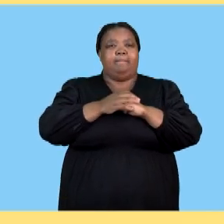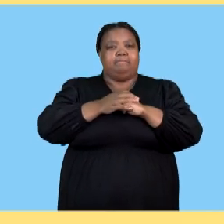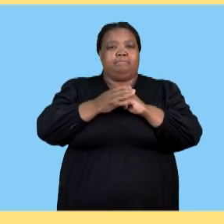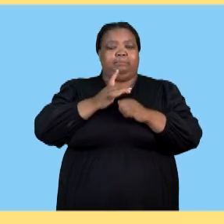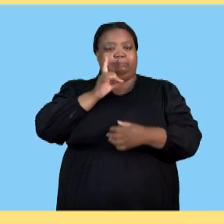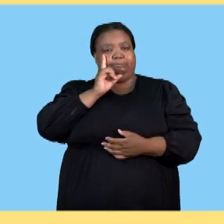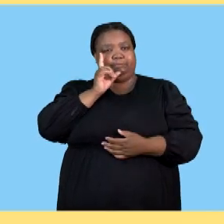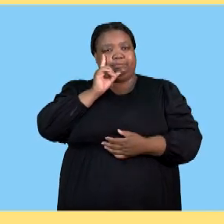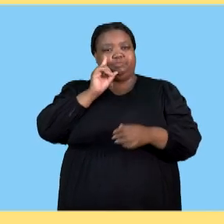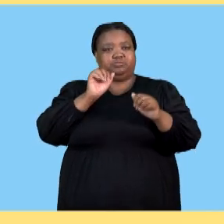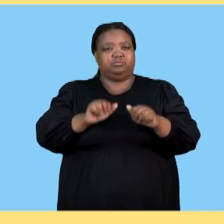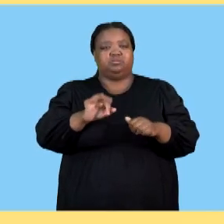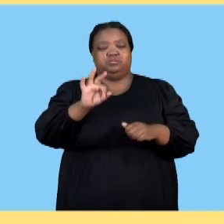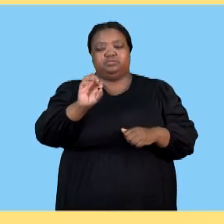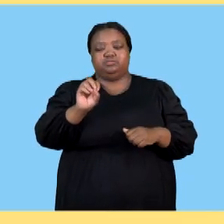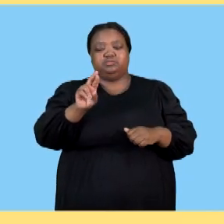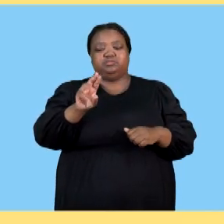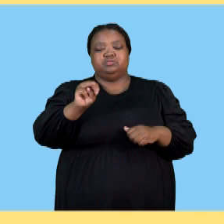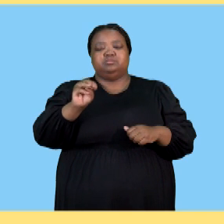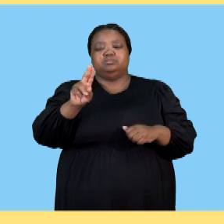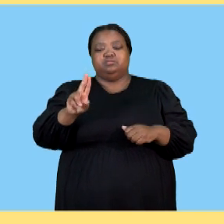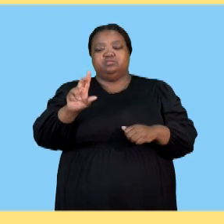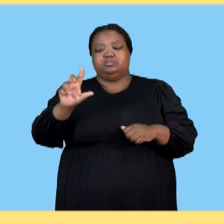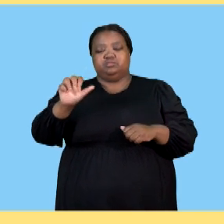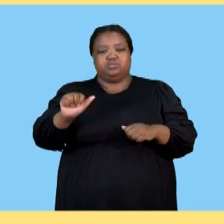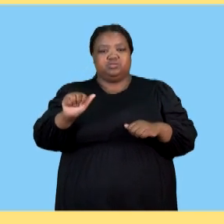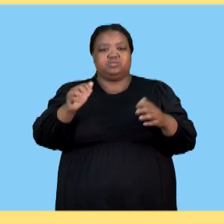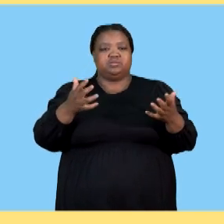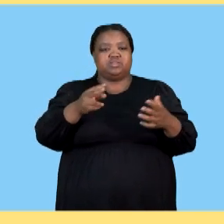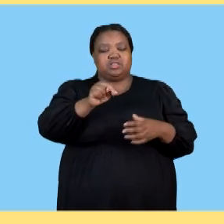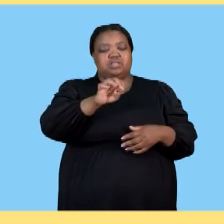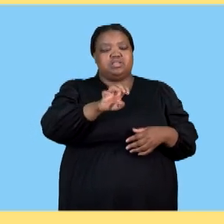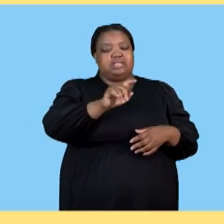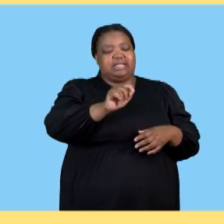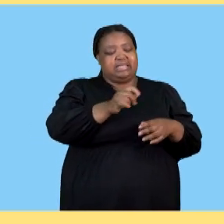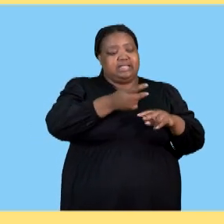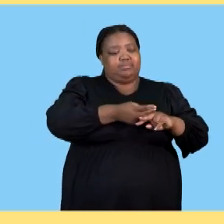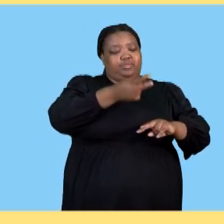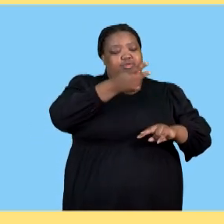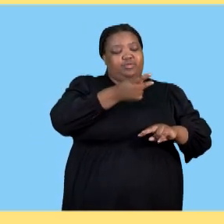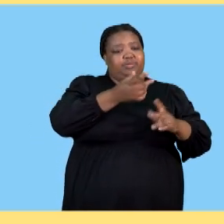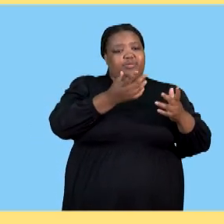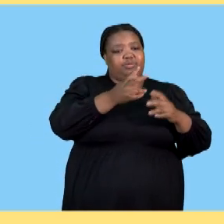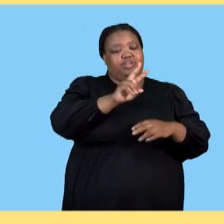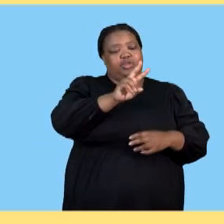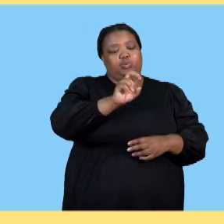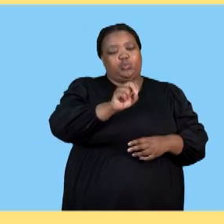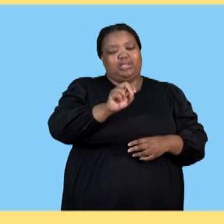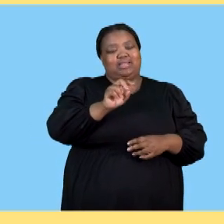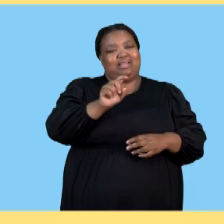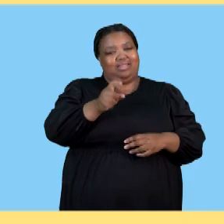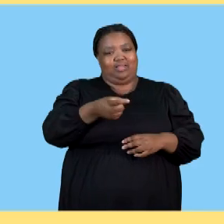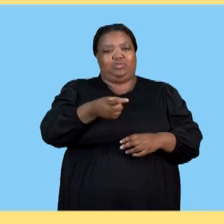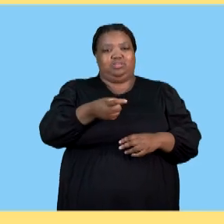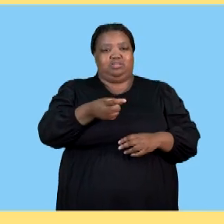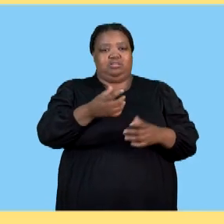see. The formula says net profit. So I'm going to get my net profit for the year. That is 20,000. So I'm coming